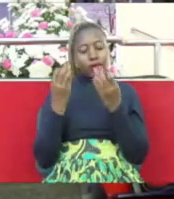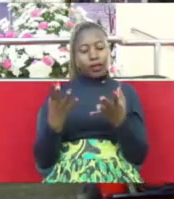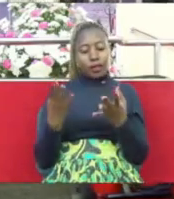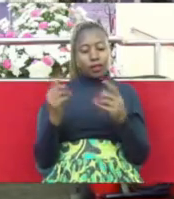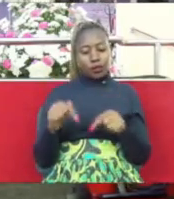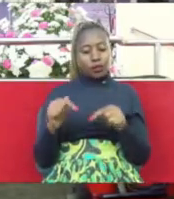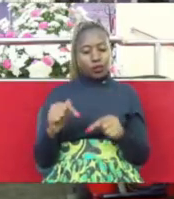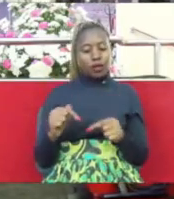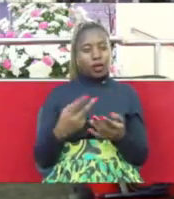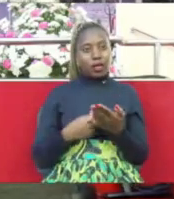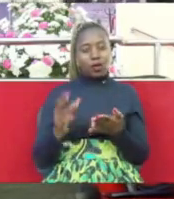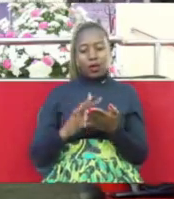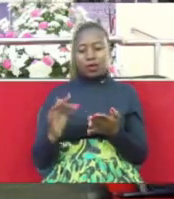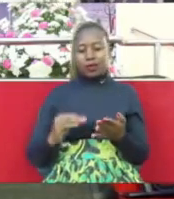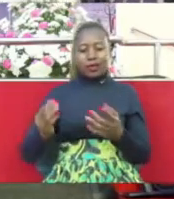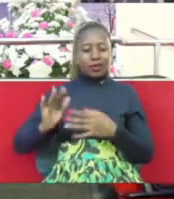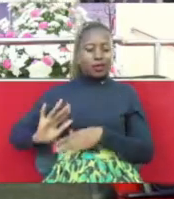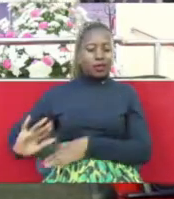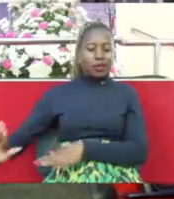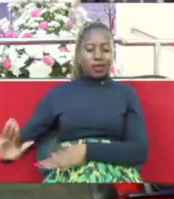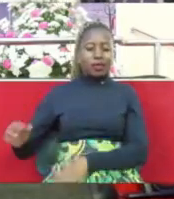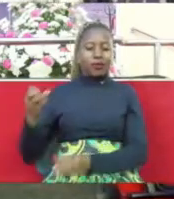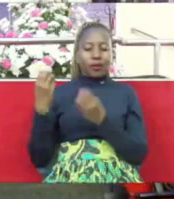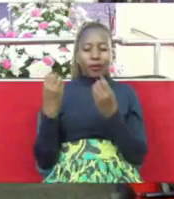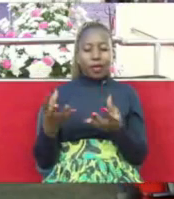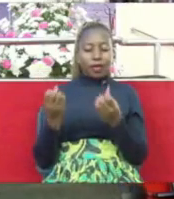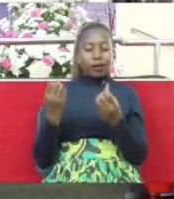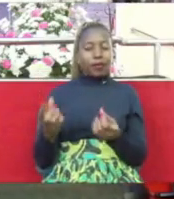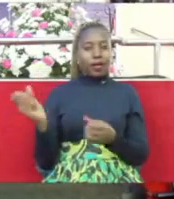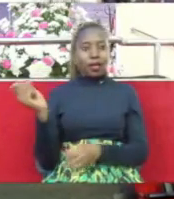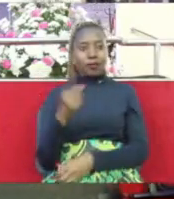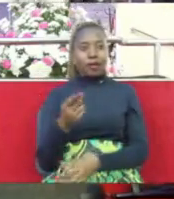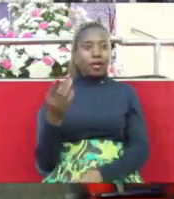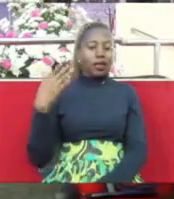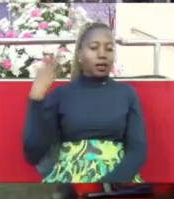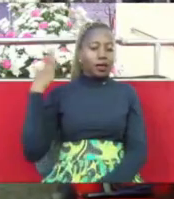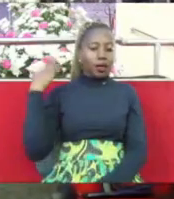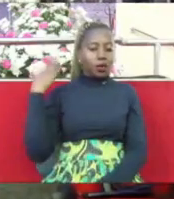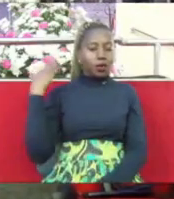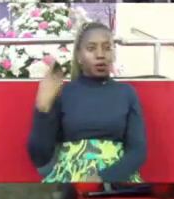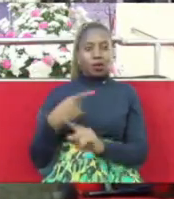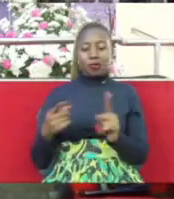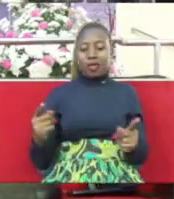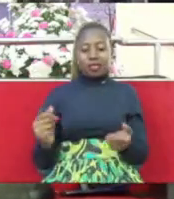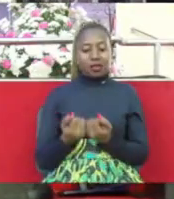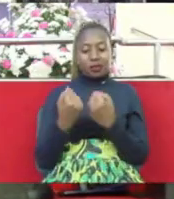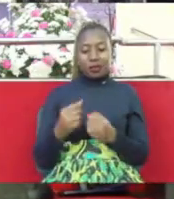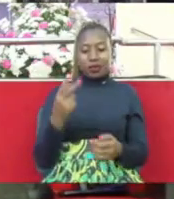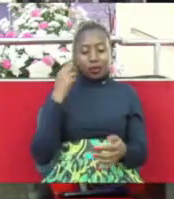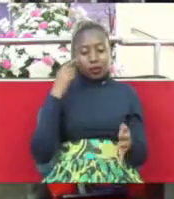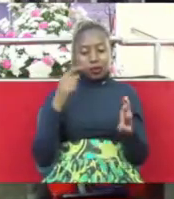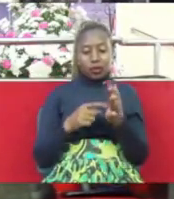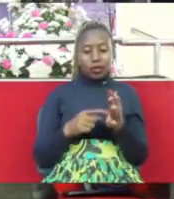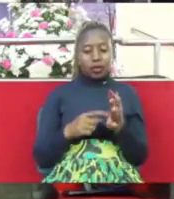many, many months ago, many years ago, but we have not even noticed that he's not there. Unikasoma maandiko ya mwandishi fulani aliyekuwa